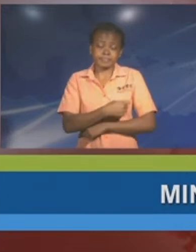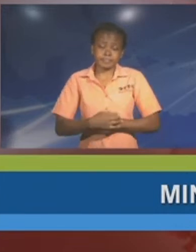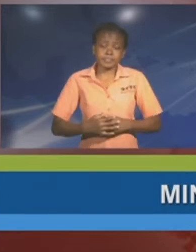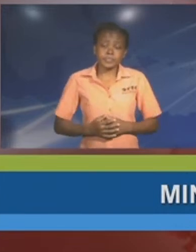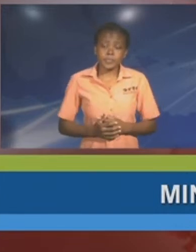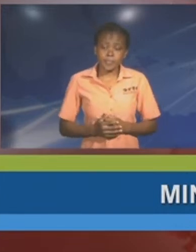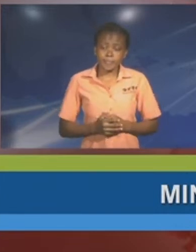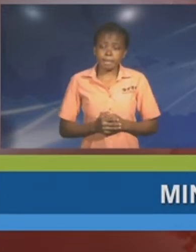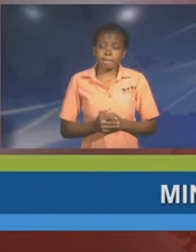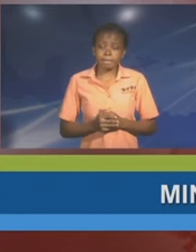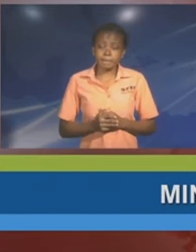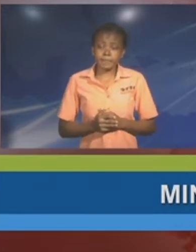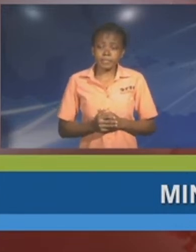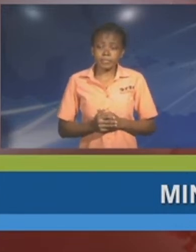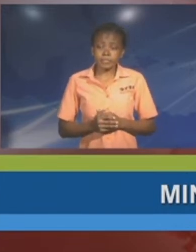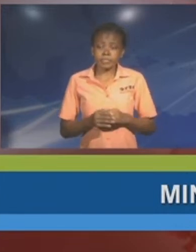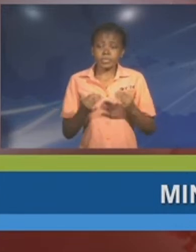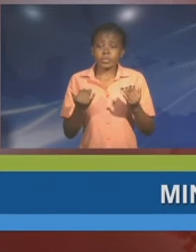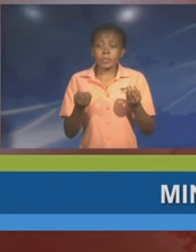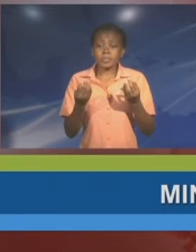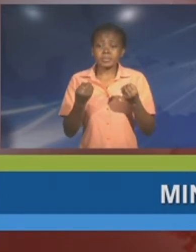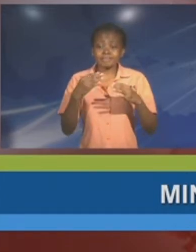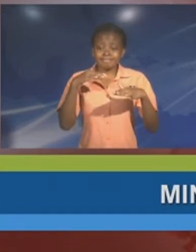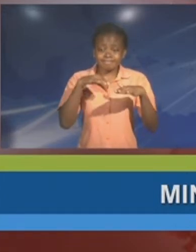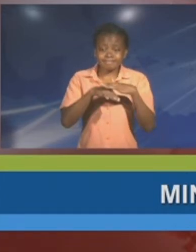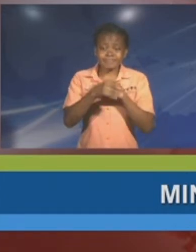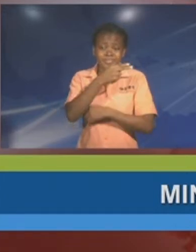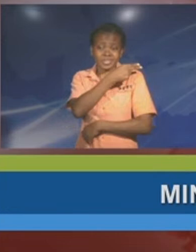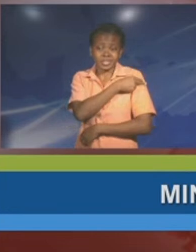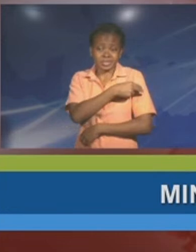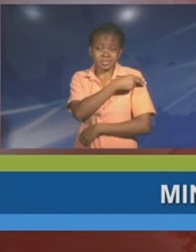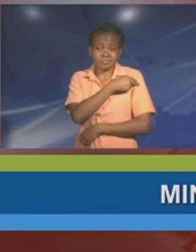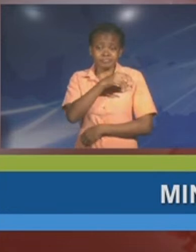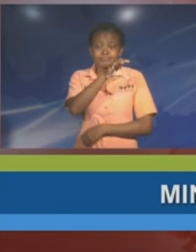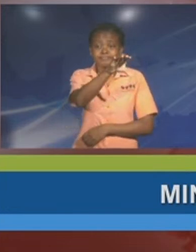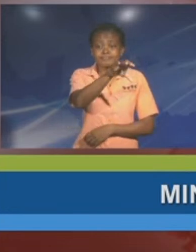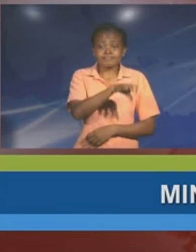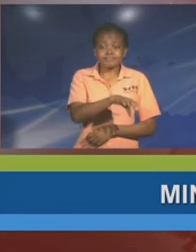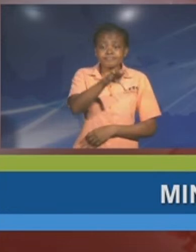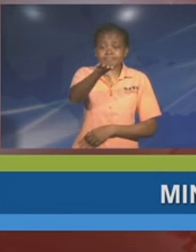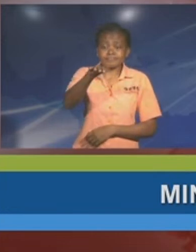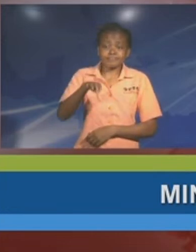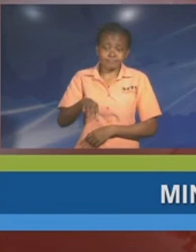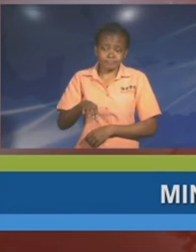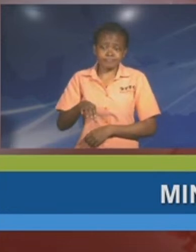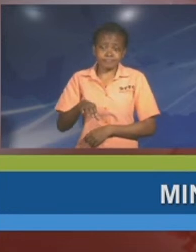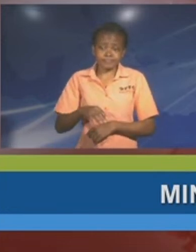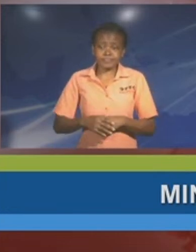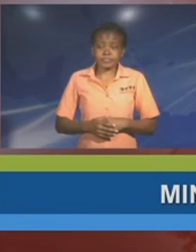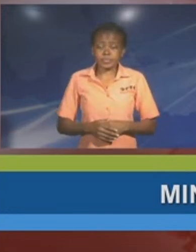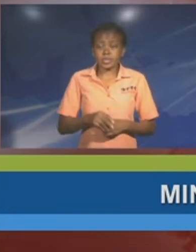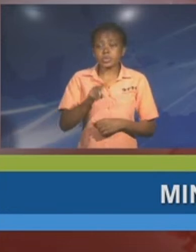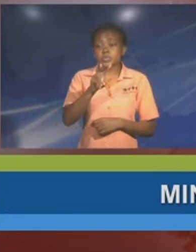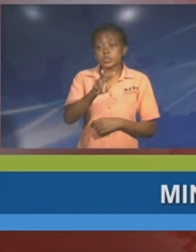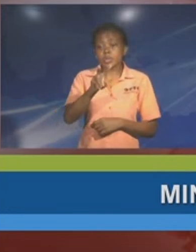number of patients in hospital. So again, breaking down total patients in hospital,